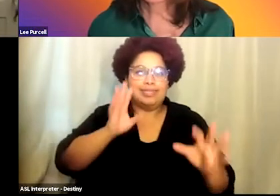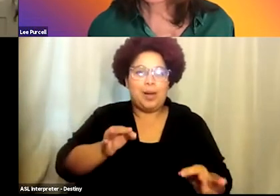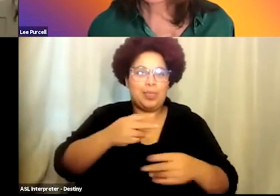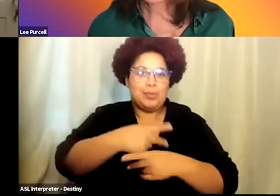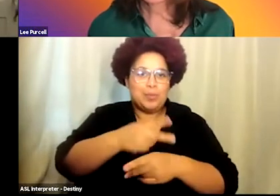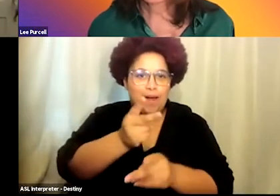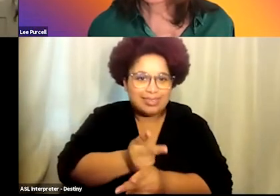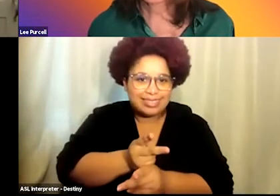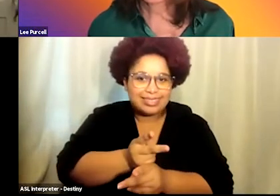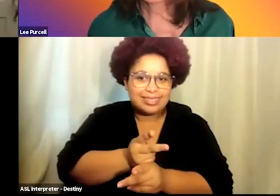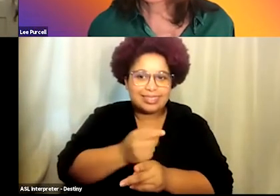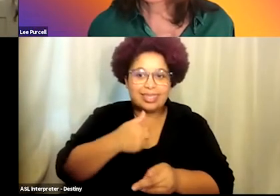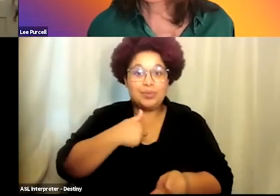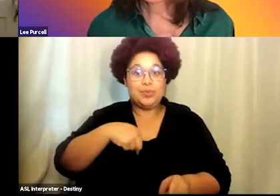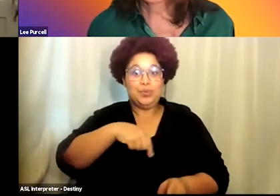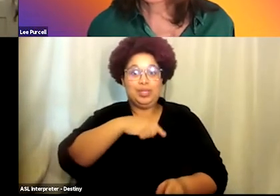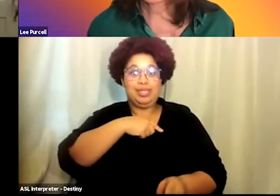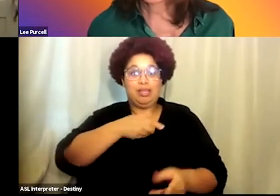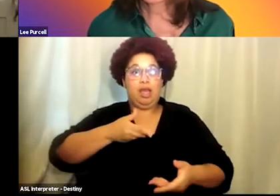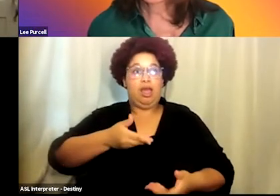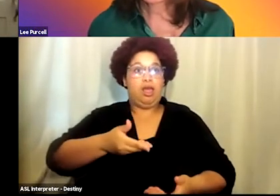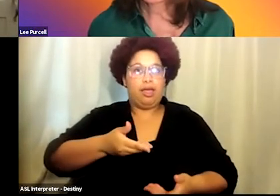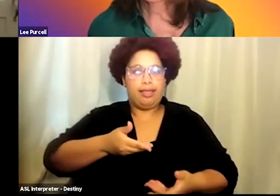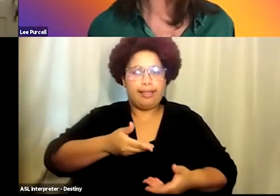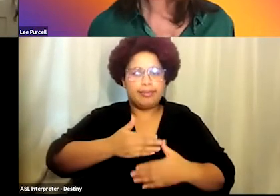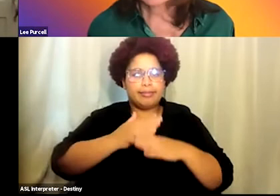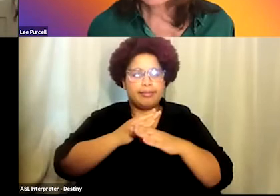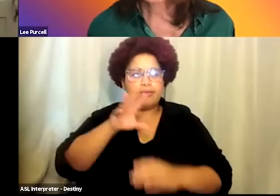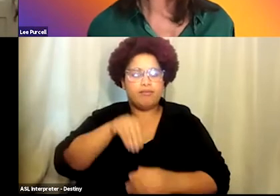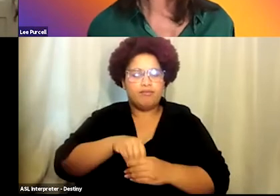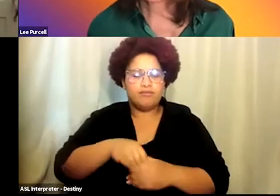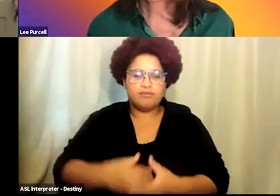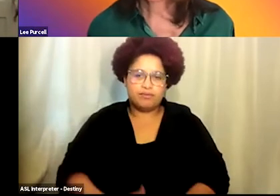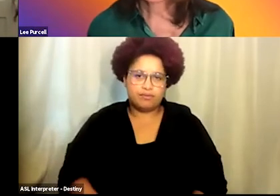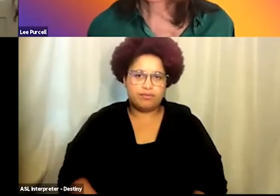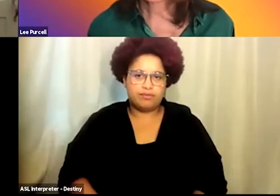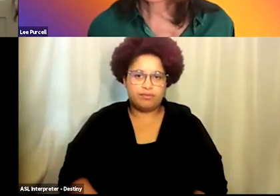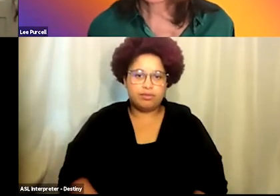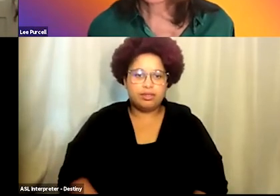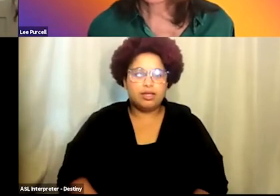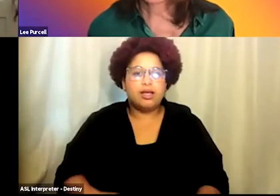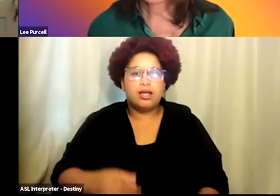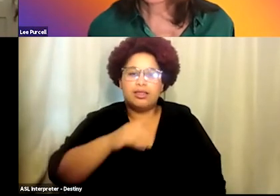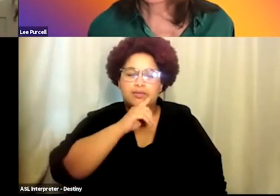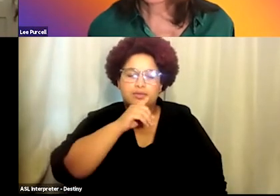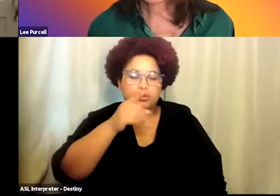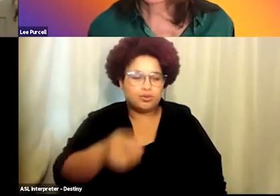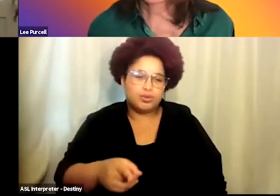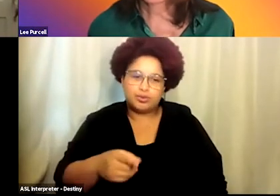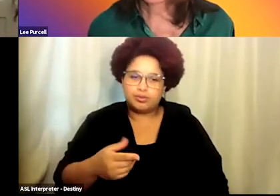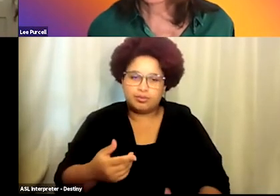piece that we don't get a chance to be involved in. I think it's so true. And I just